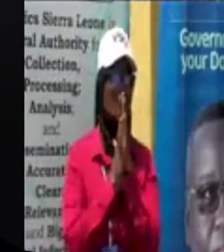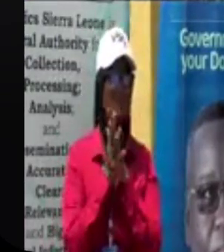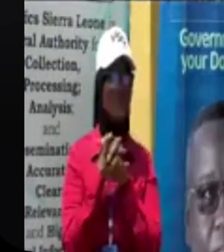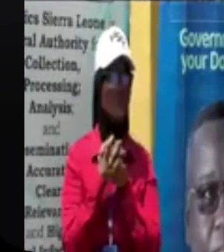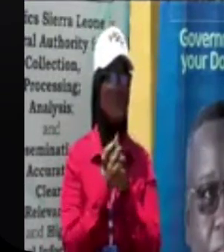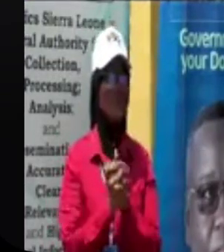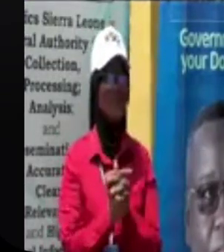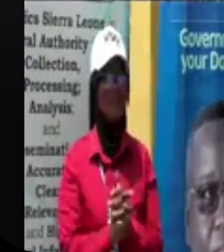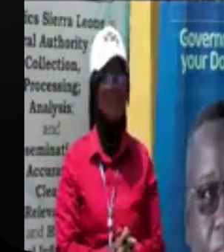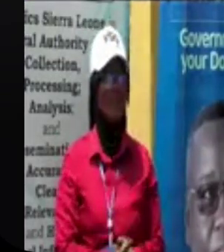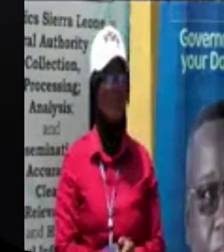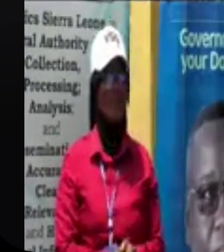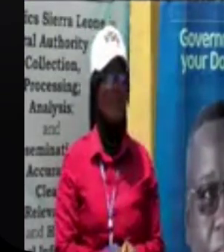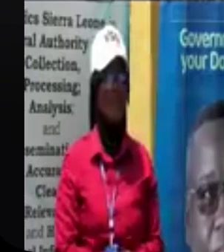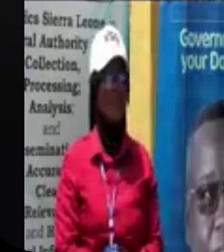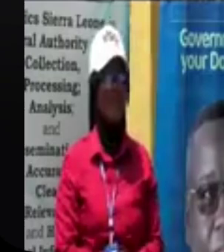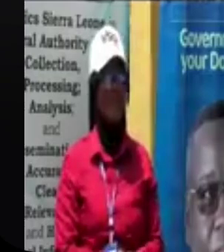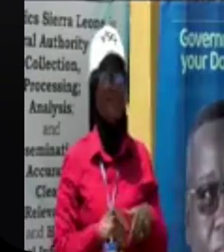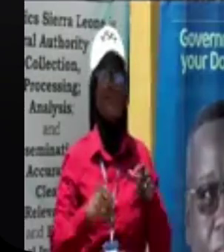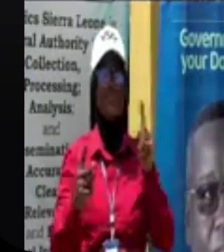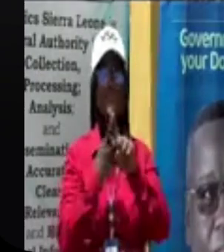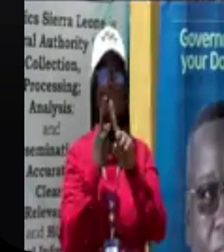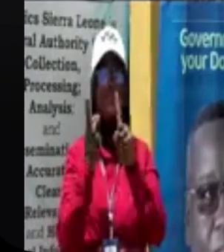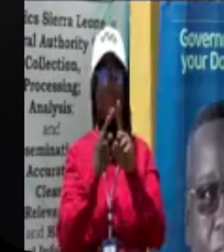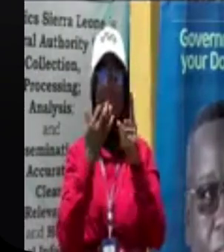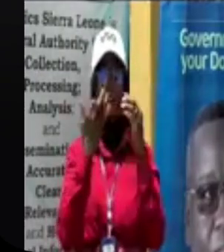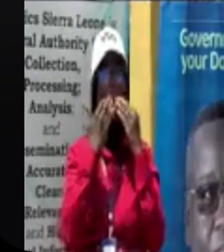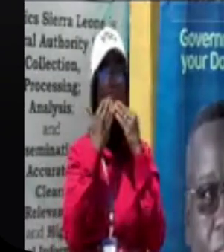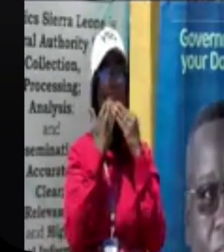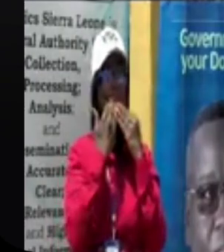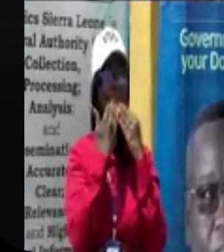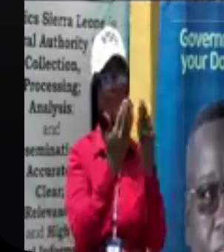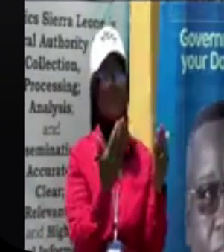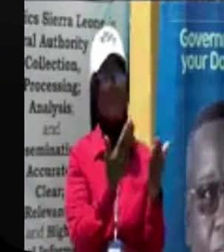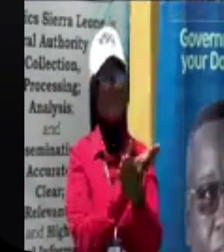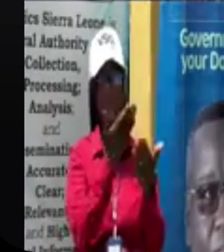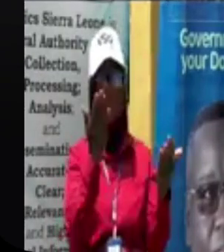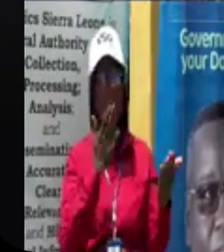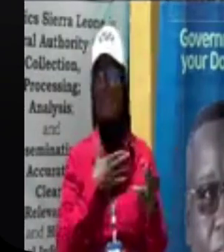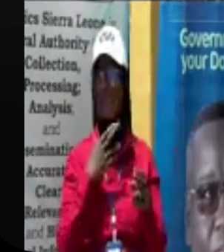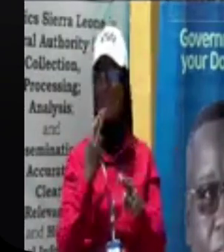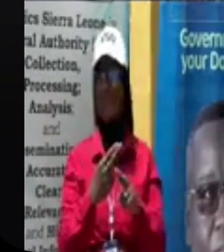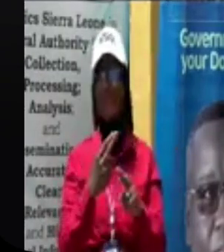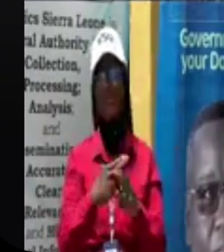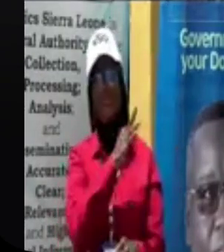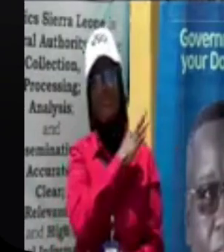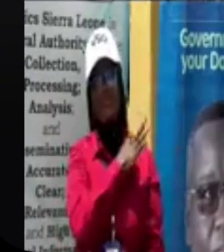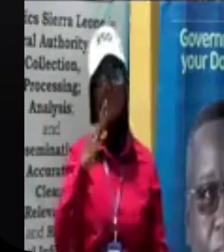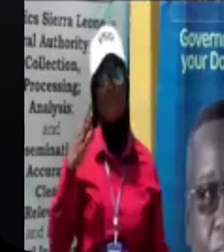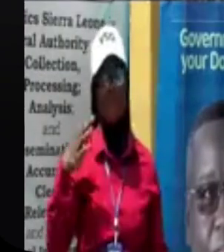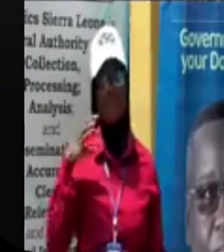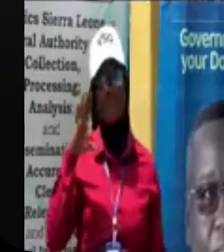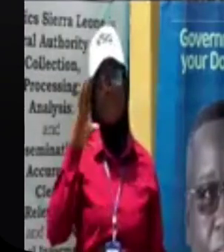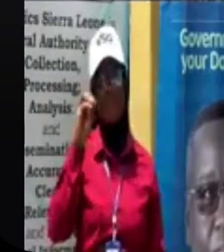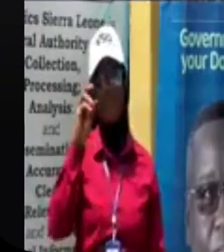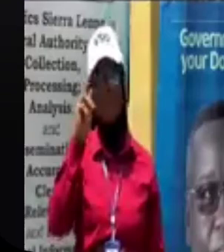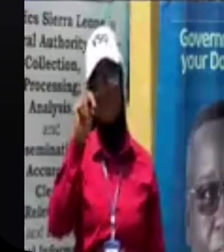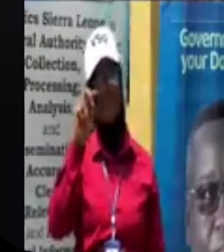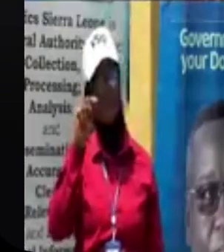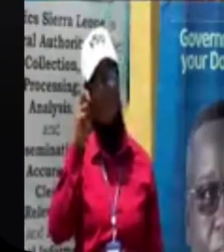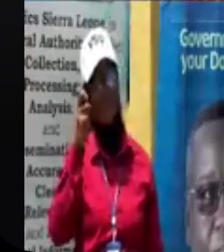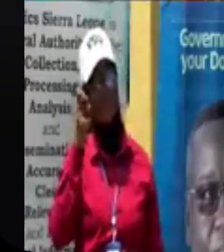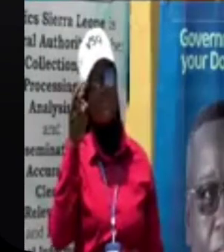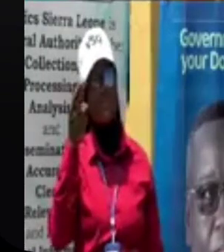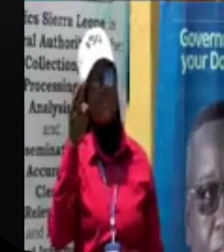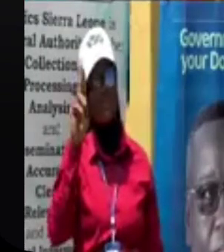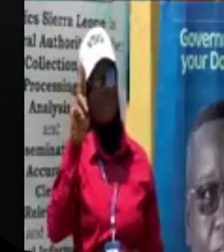please, yes. First of all, I want to say thank you. So now, my name now for the concert. I represent the